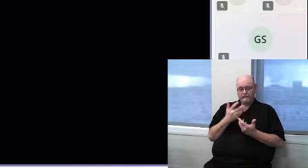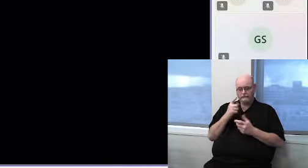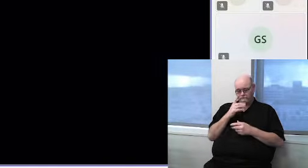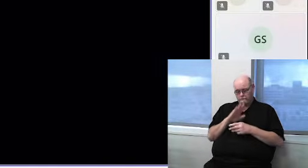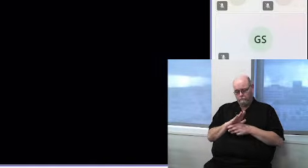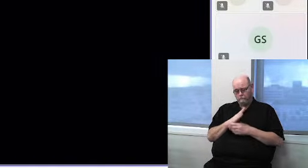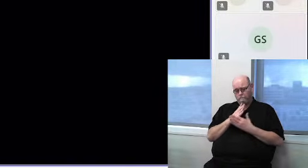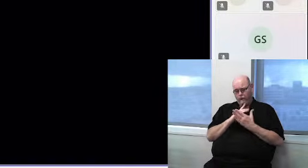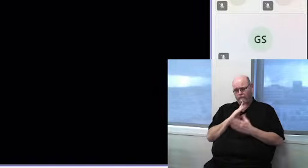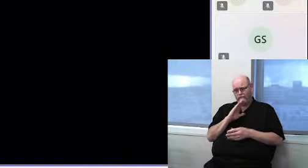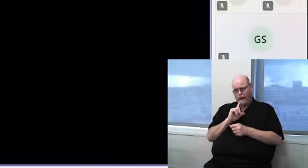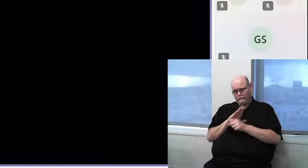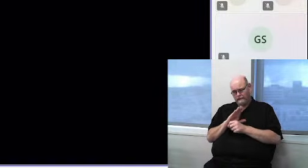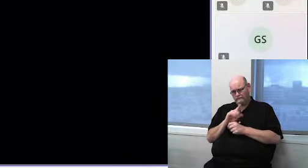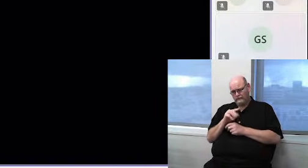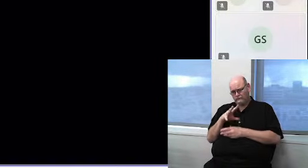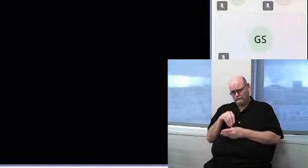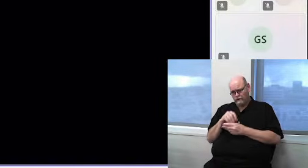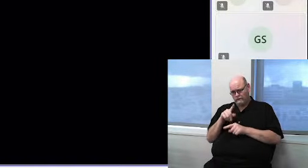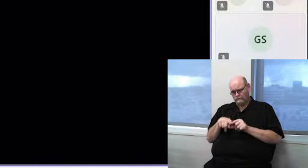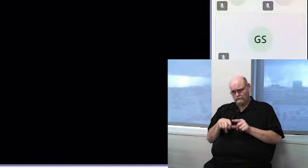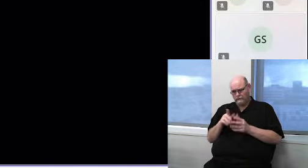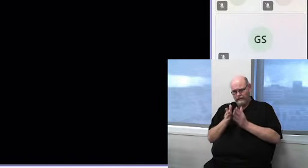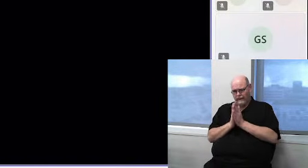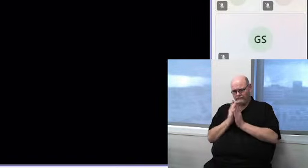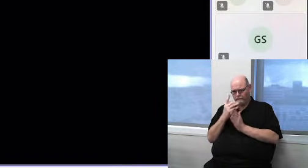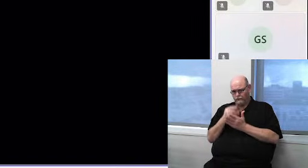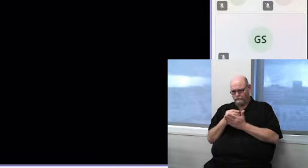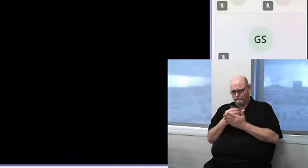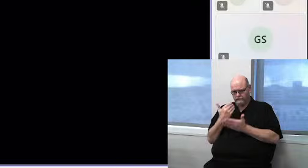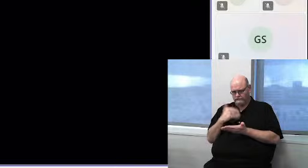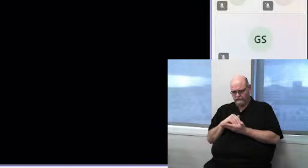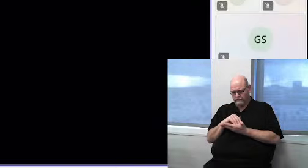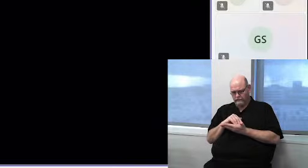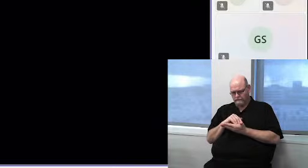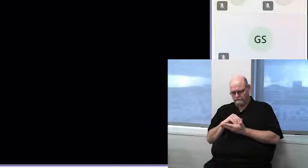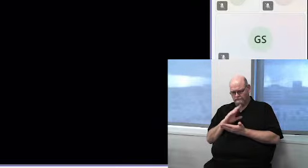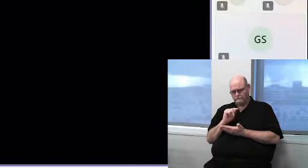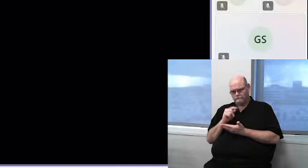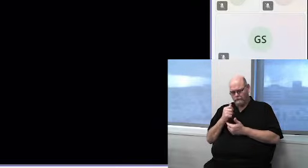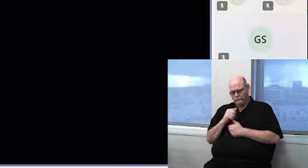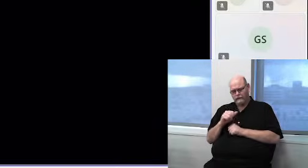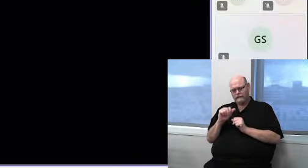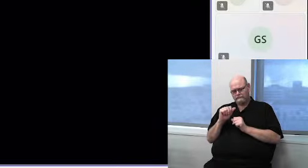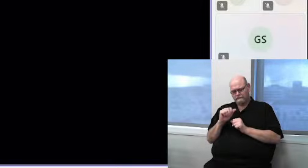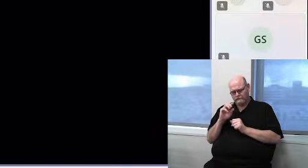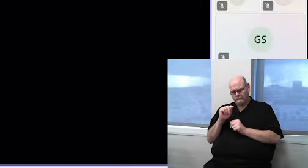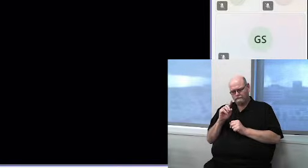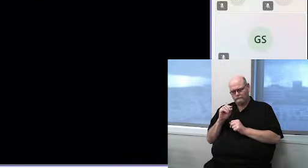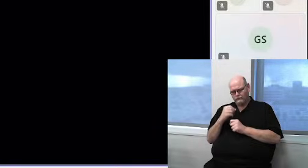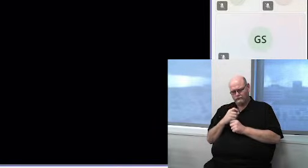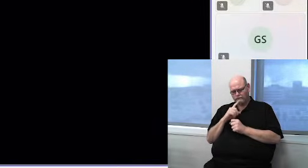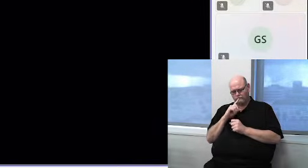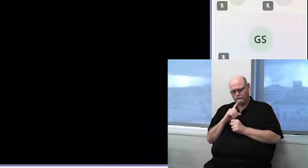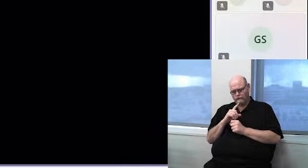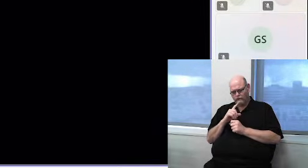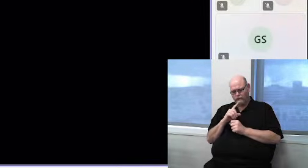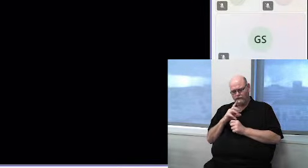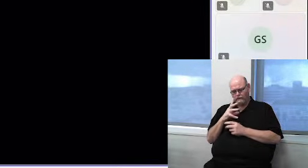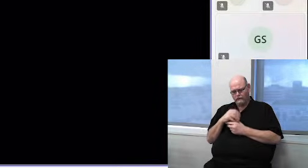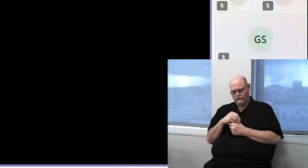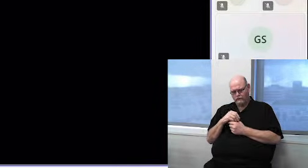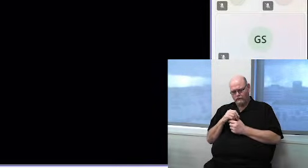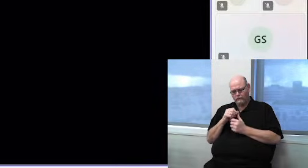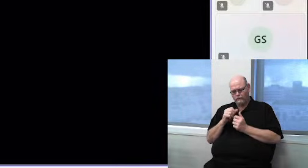spent and it's part of the obligation that you included, you cannot ask for funds again. but we attempt